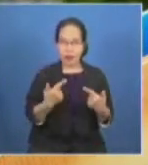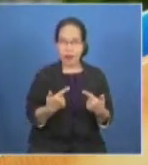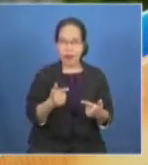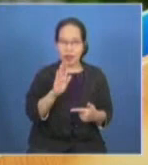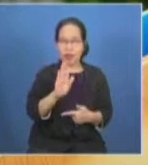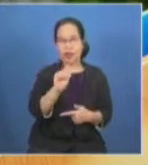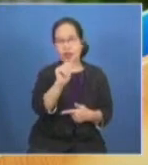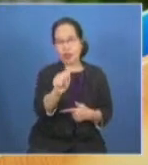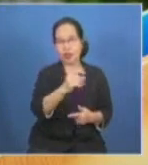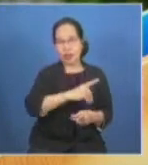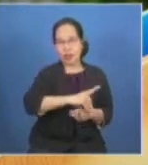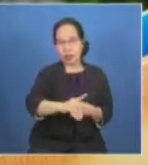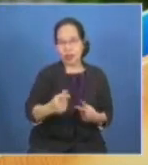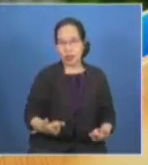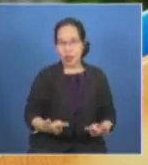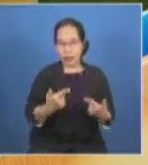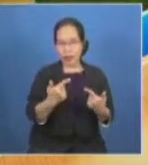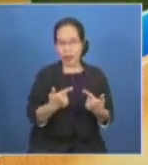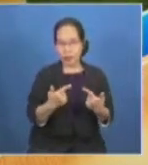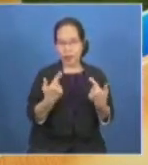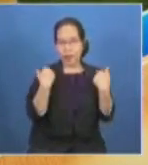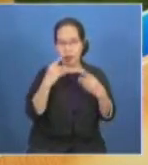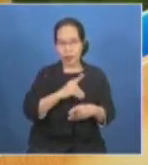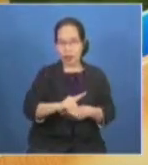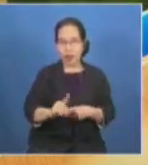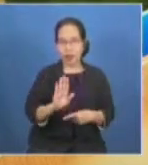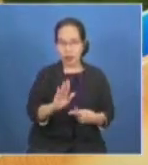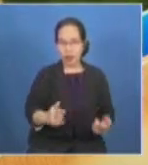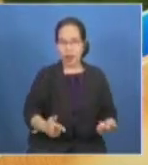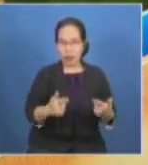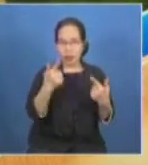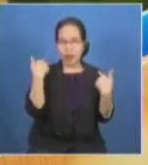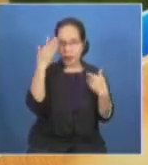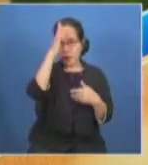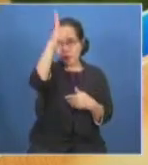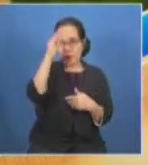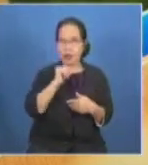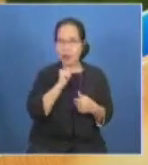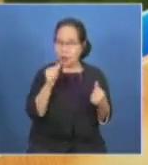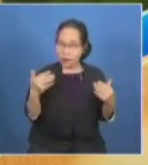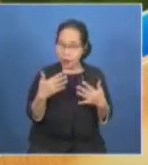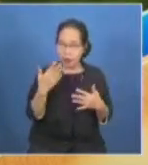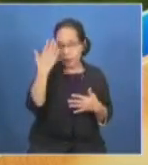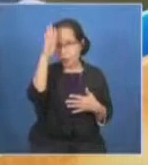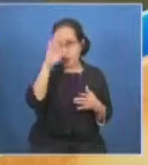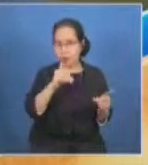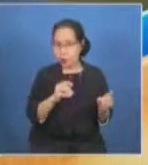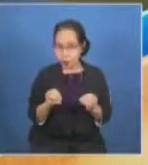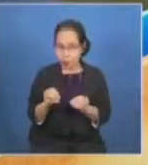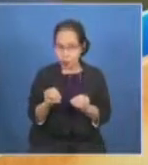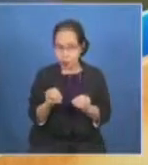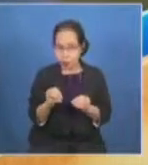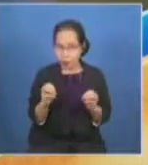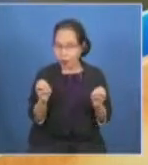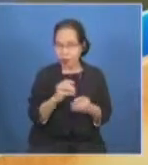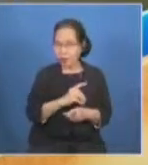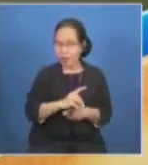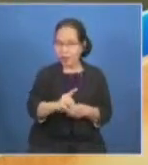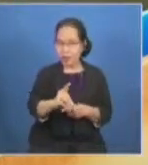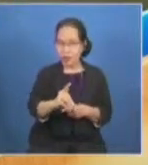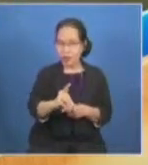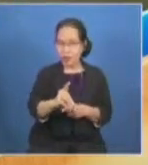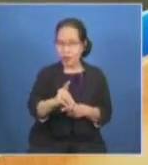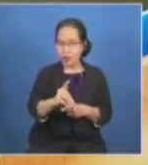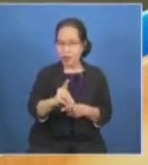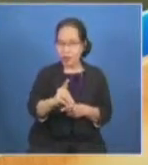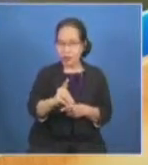lives. So you'll have a future. Otherwise, if you don't fear God, you do not know what you can do. You have no